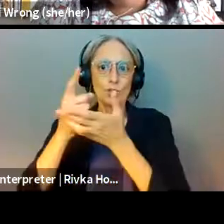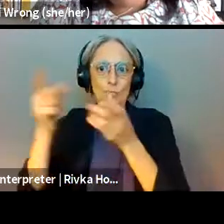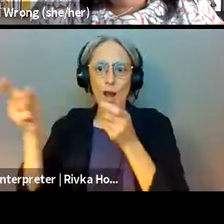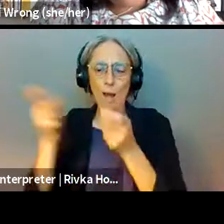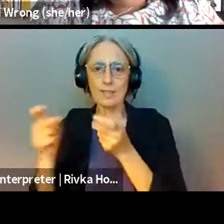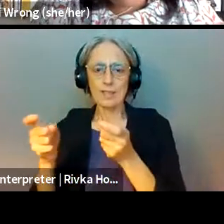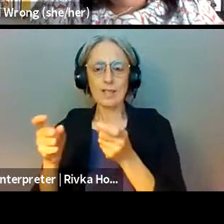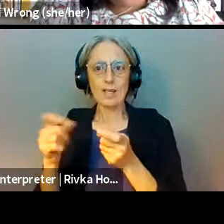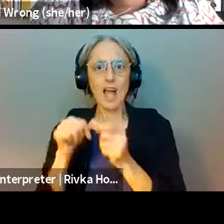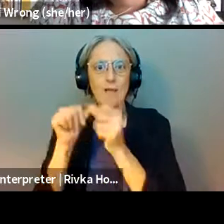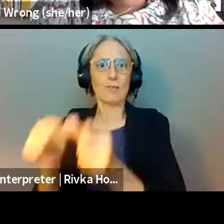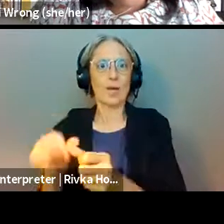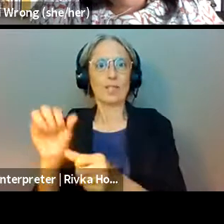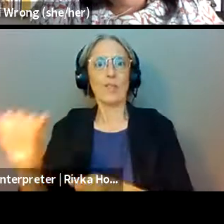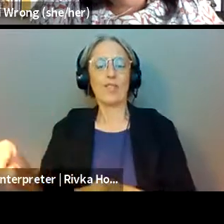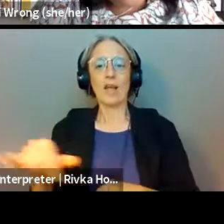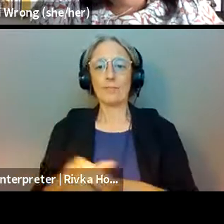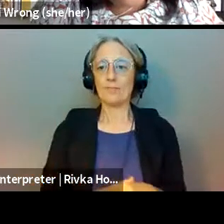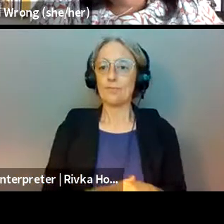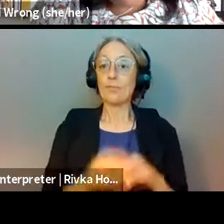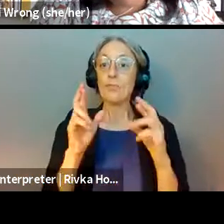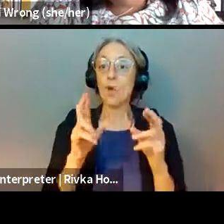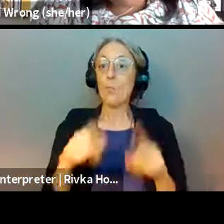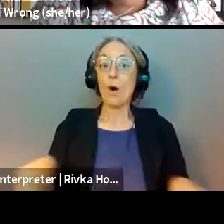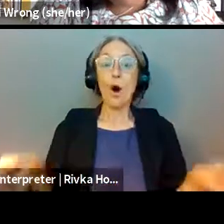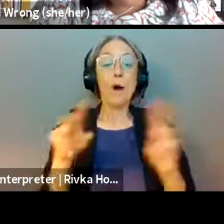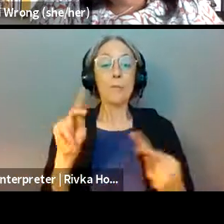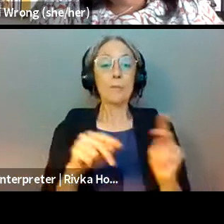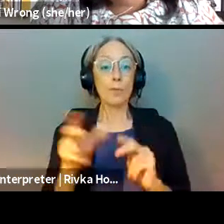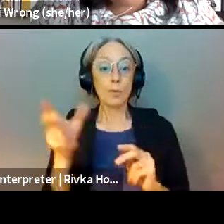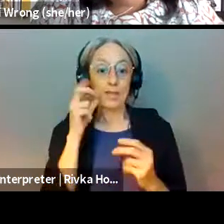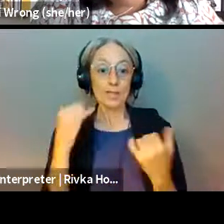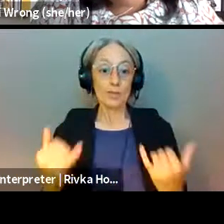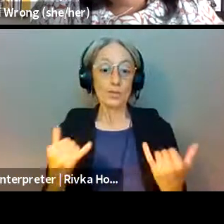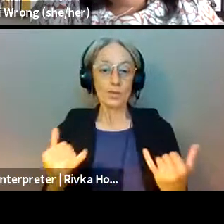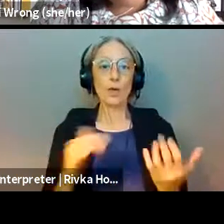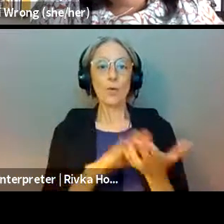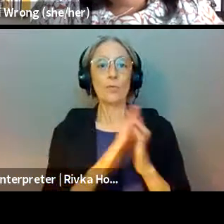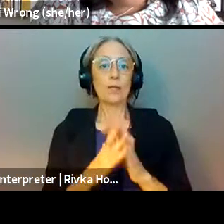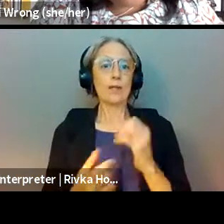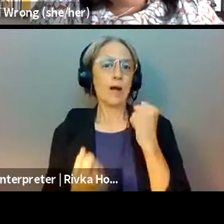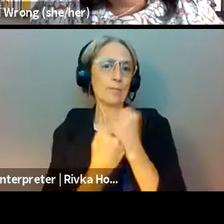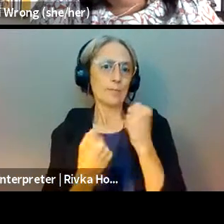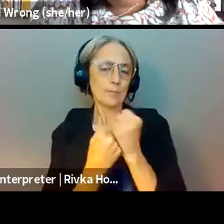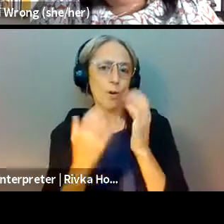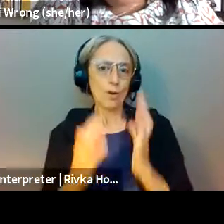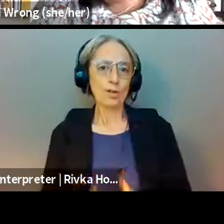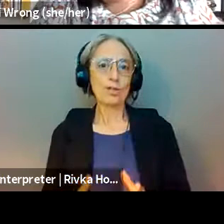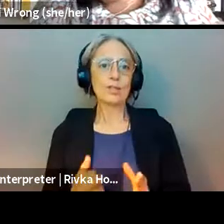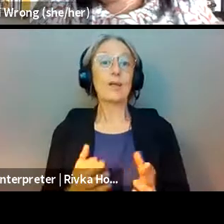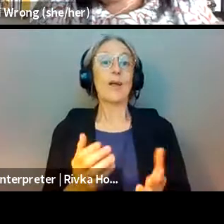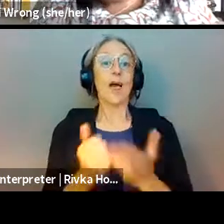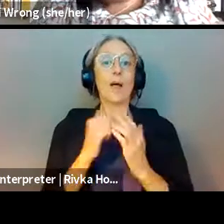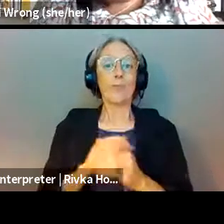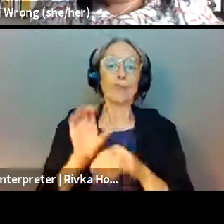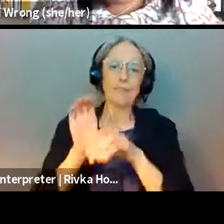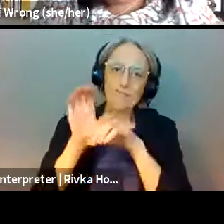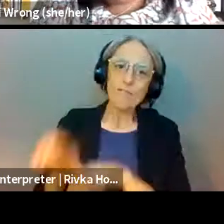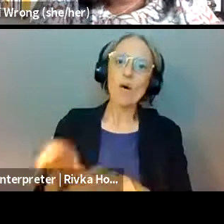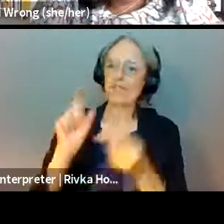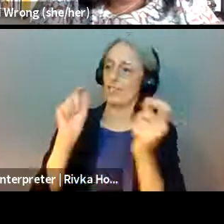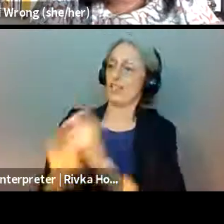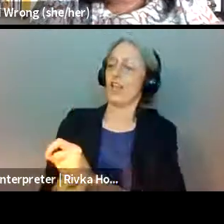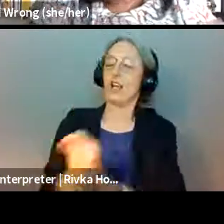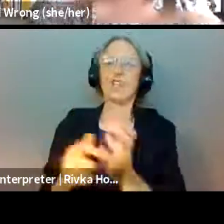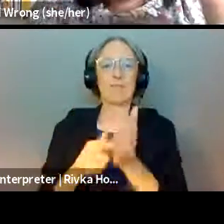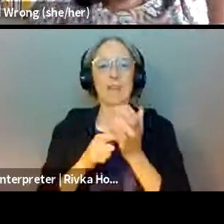hope everyone listening today will become accomplices in forcefully demanding change. Thank you. Thank you so much,